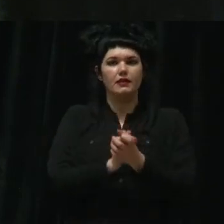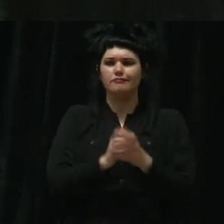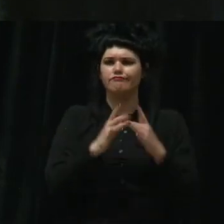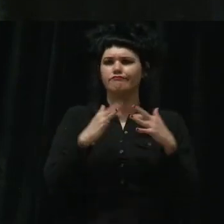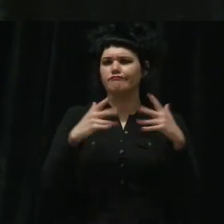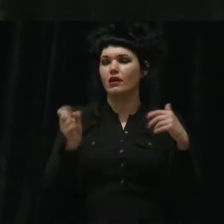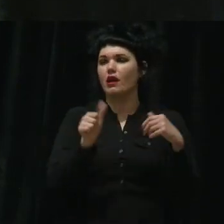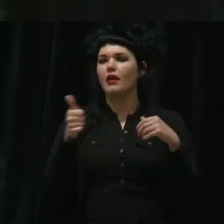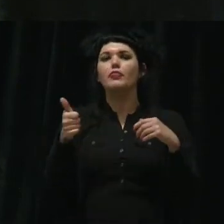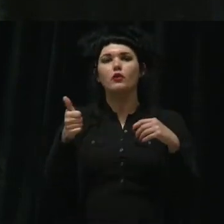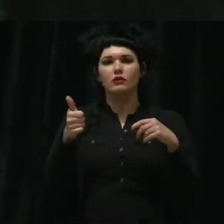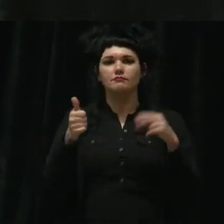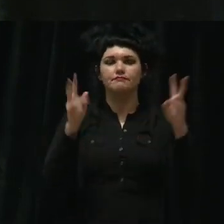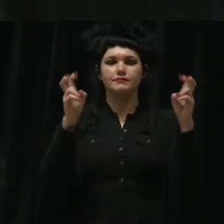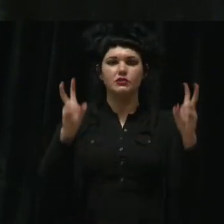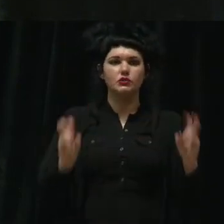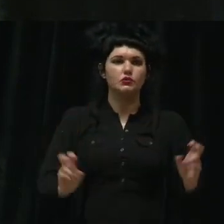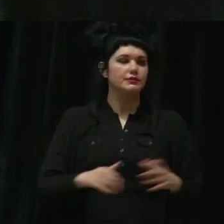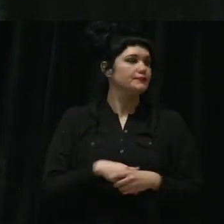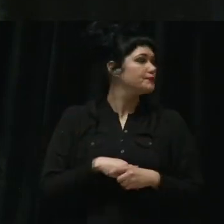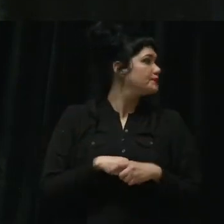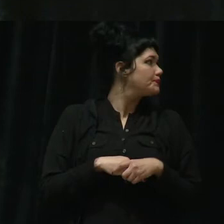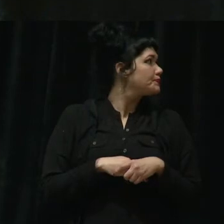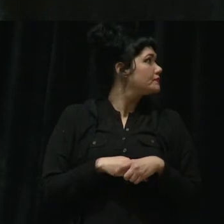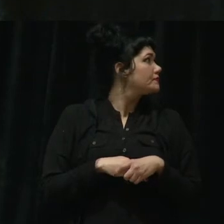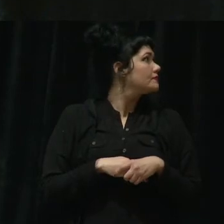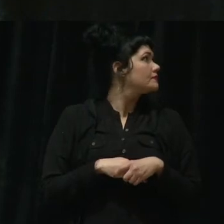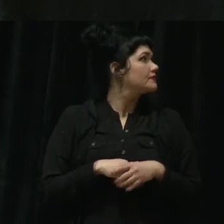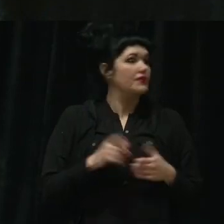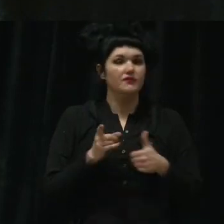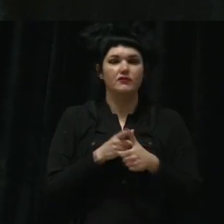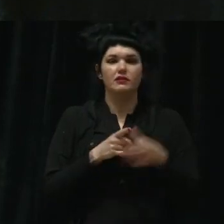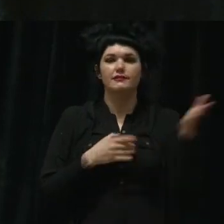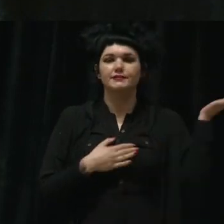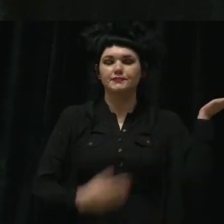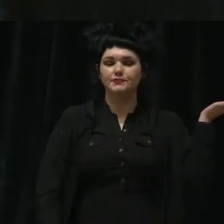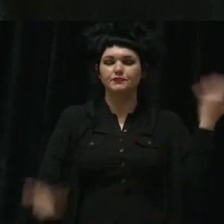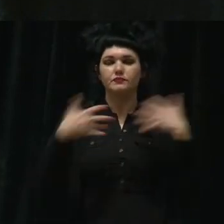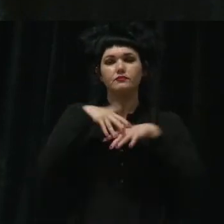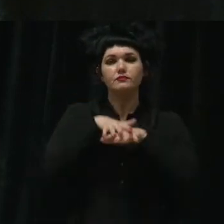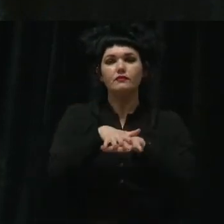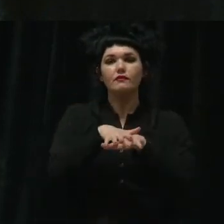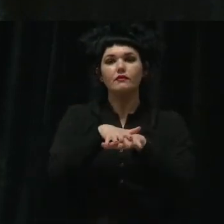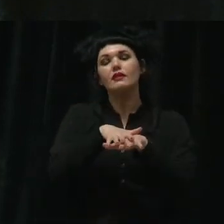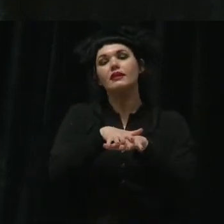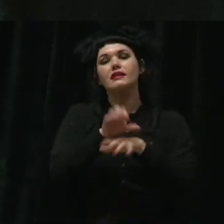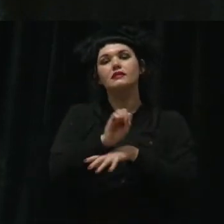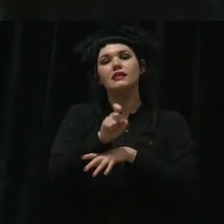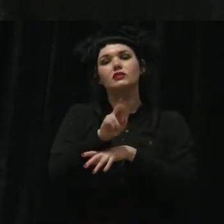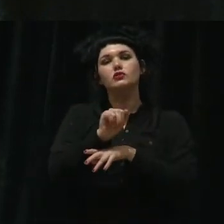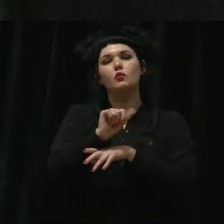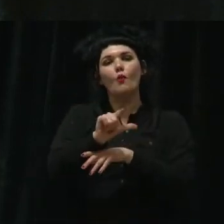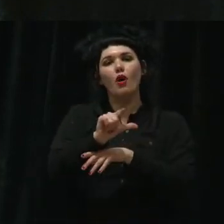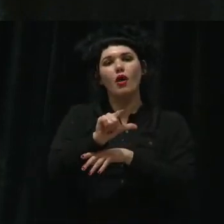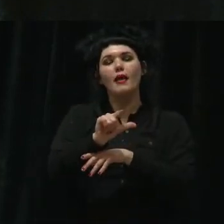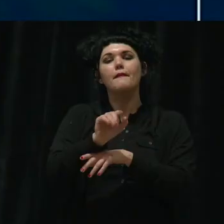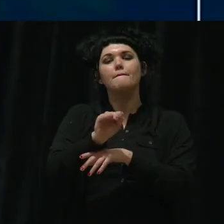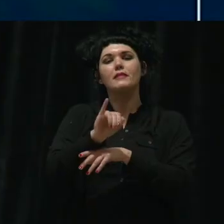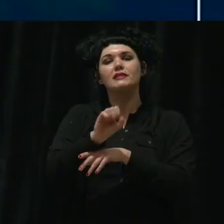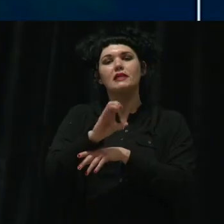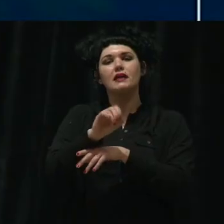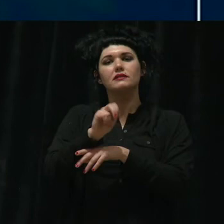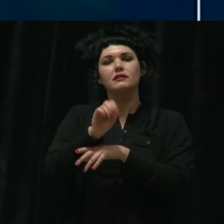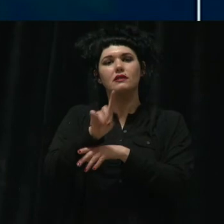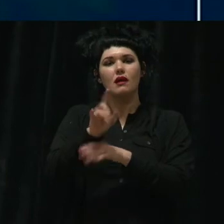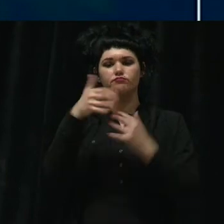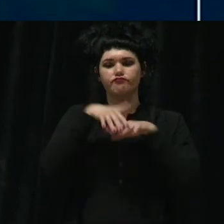other issues. As first is to integrate sexual misconduct prevention into our DEI efforts. As many